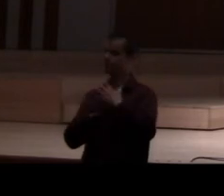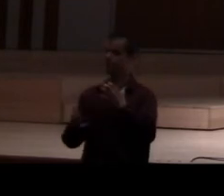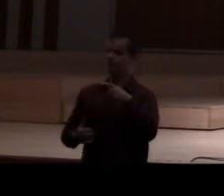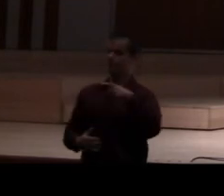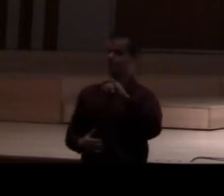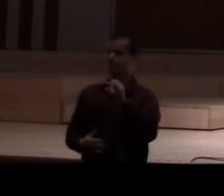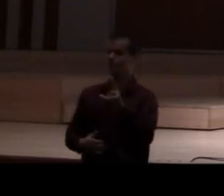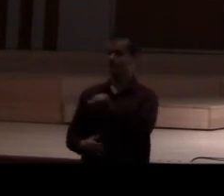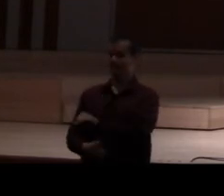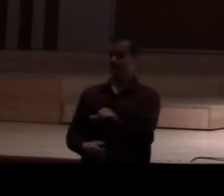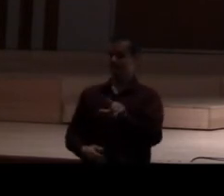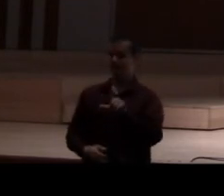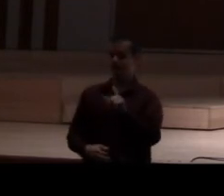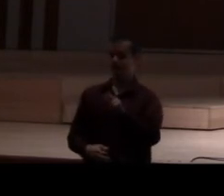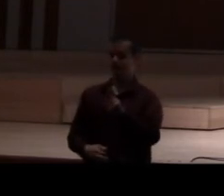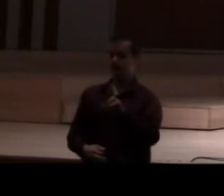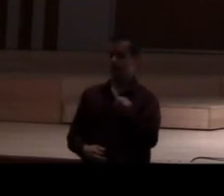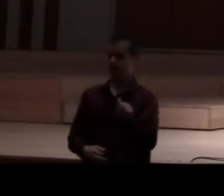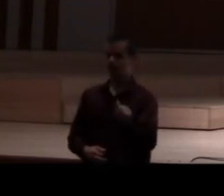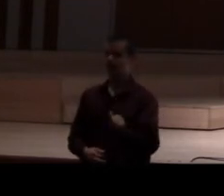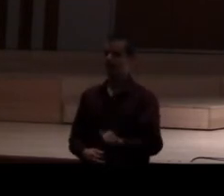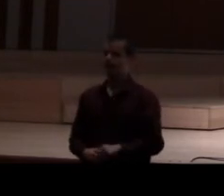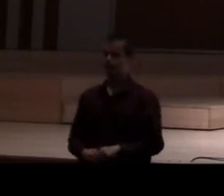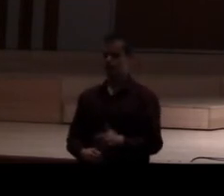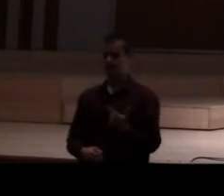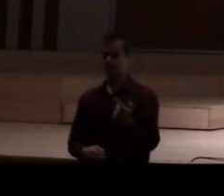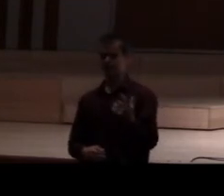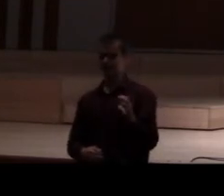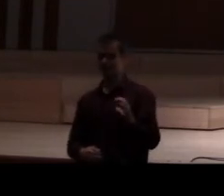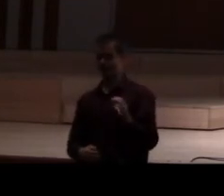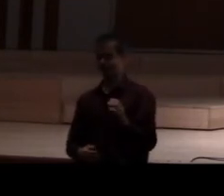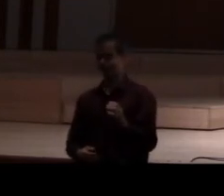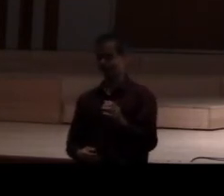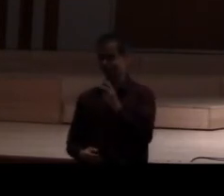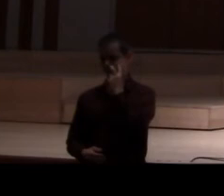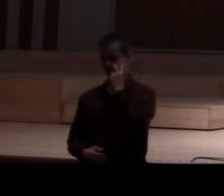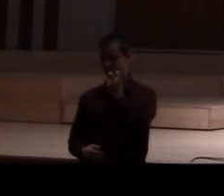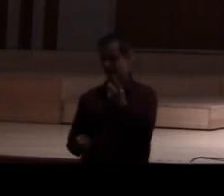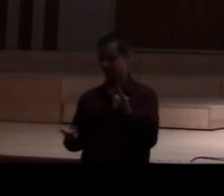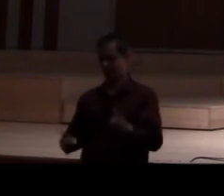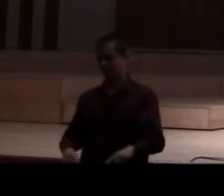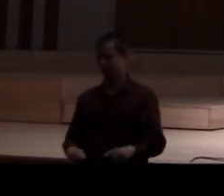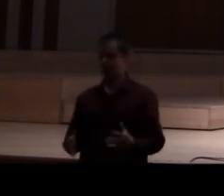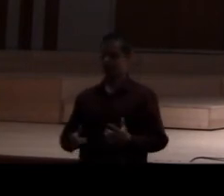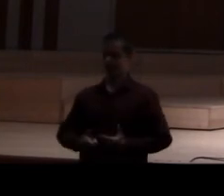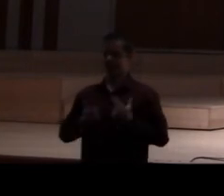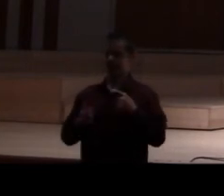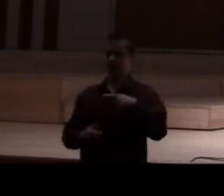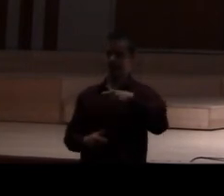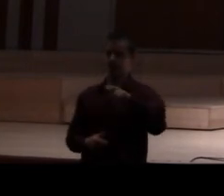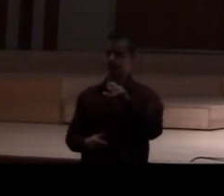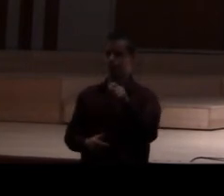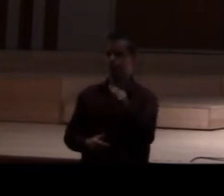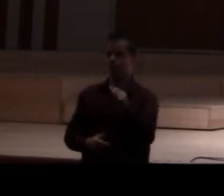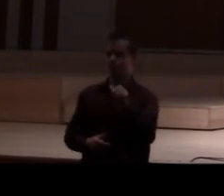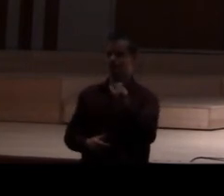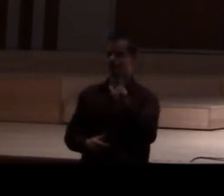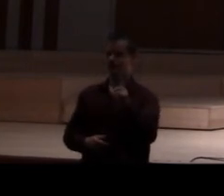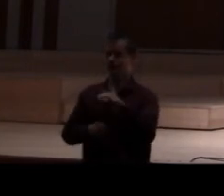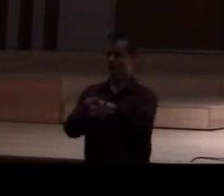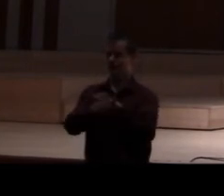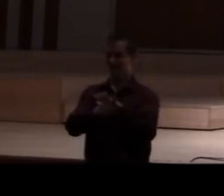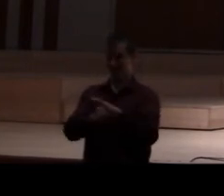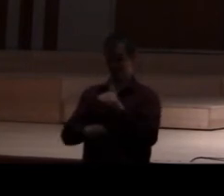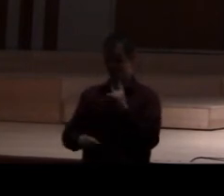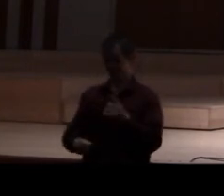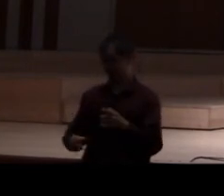Laura. But since that wasn't too likely in the 21st century, and I already live in the Puget Sound, so I'm about as far west as you can go